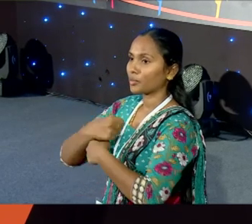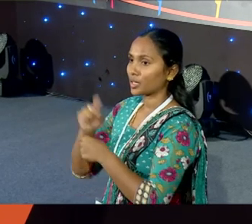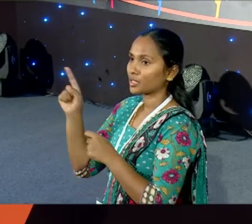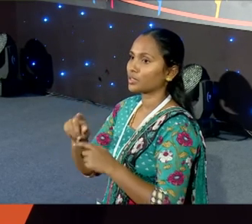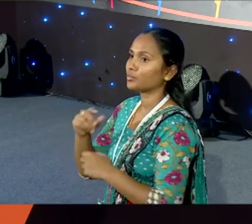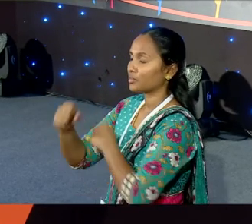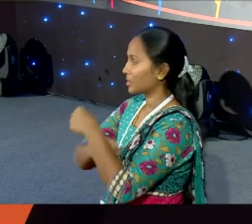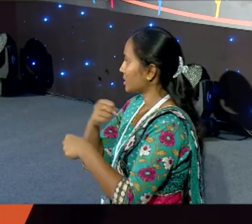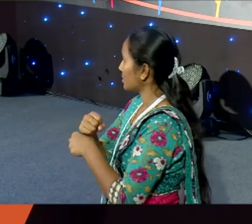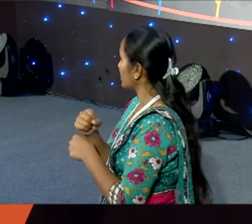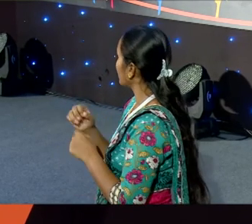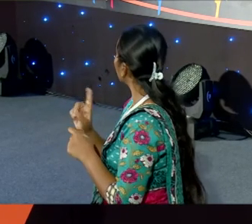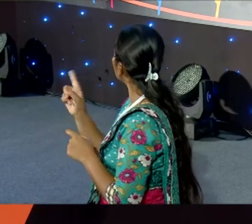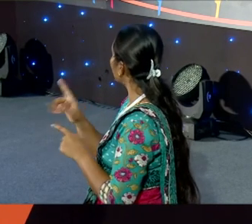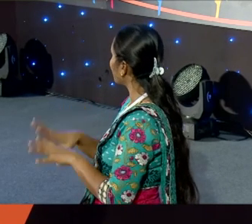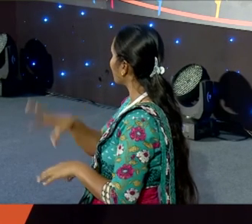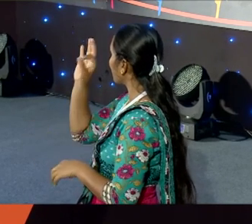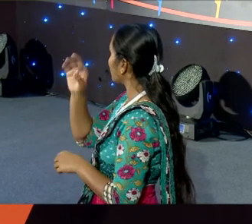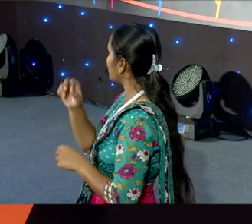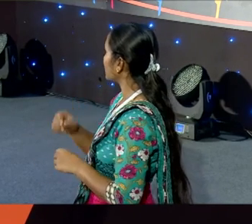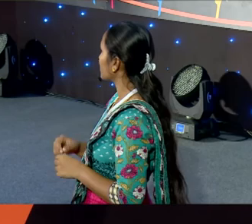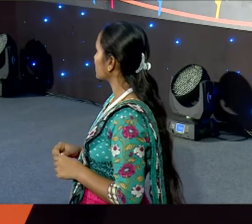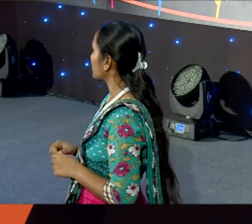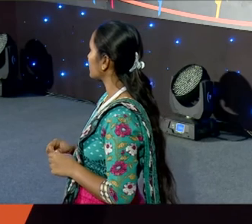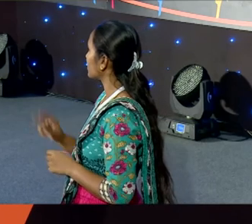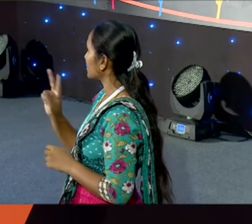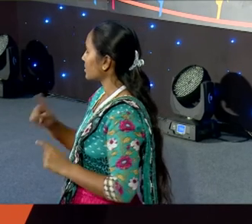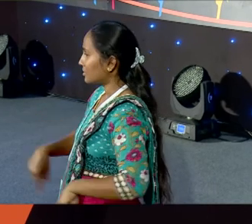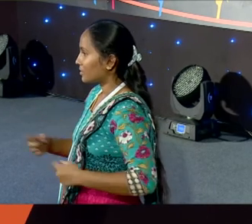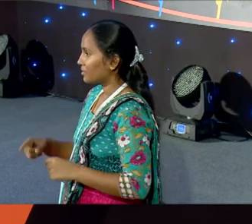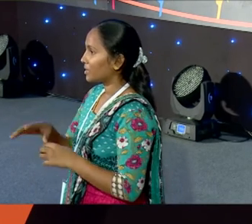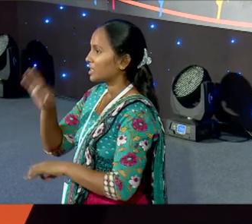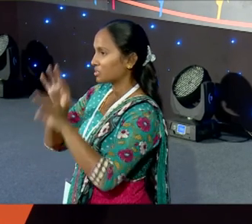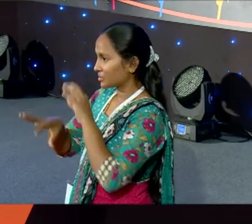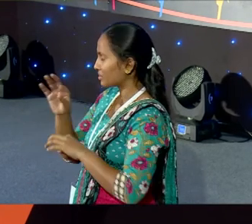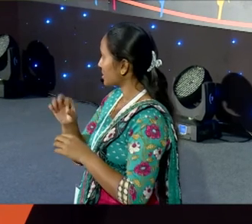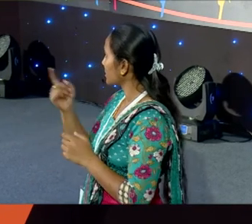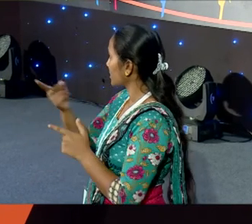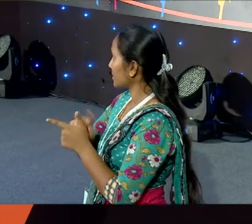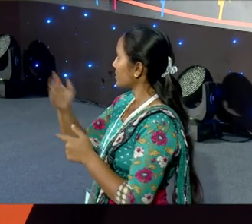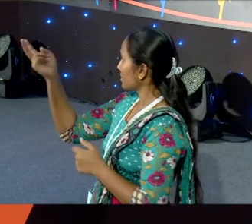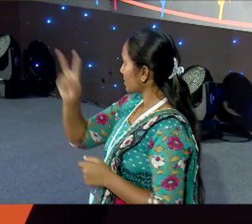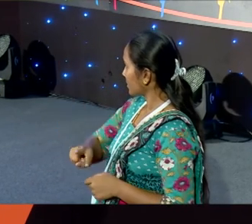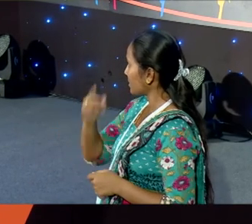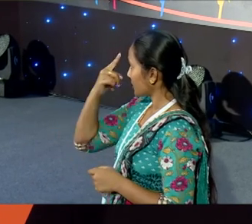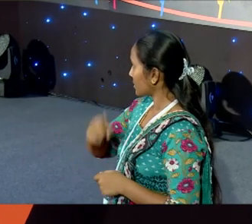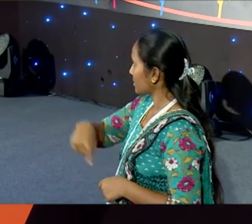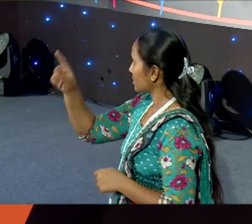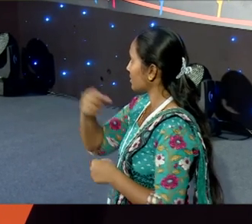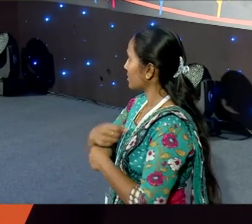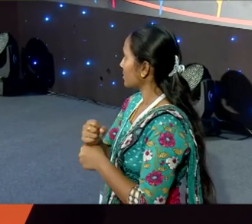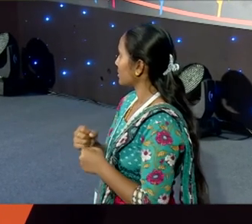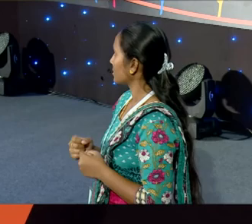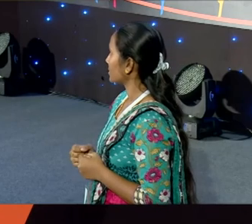America in July, where I found that there's this app called Yelp that actually has wheelchair accessible filters. I came back to India and convinced Zomato to add wheelchair accessible filters